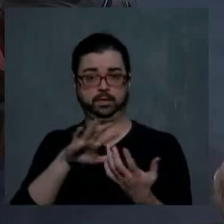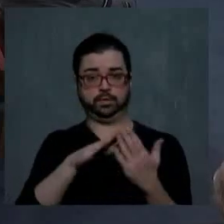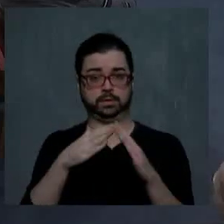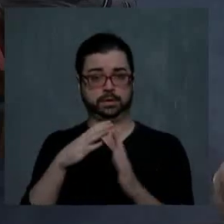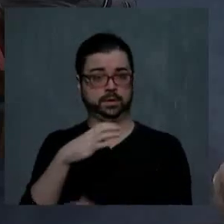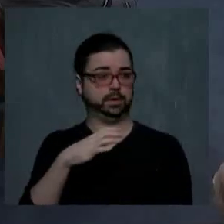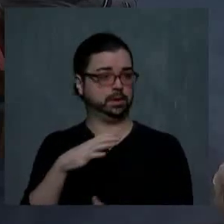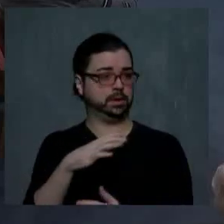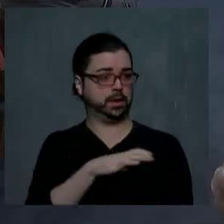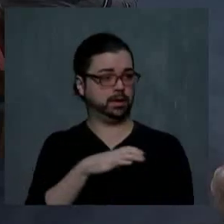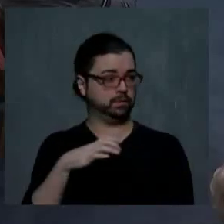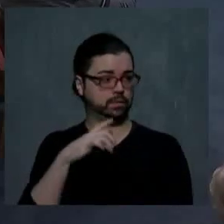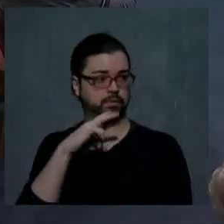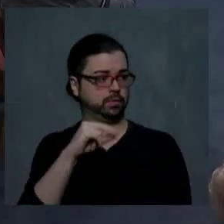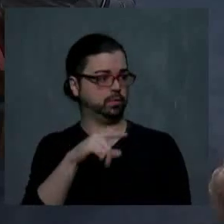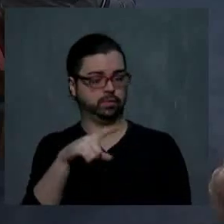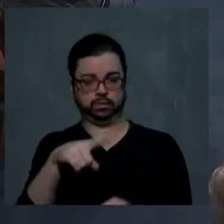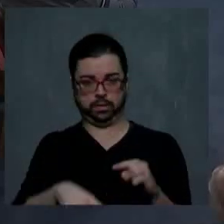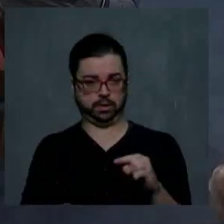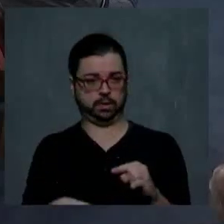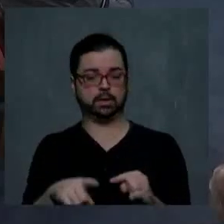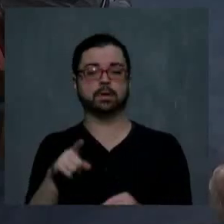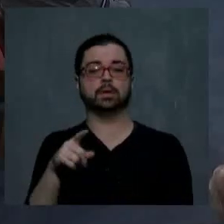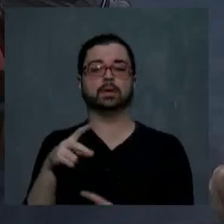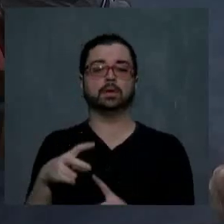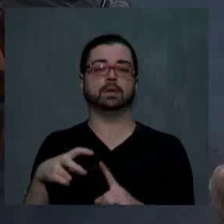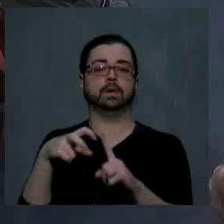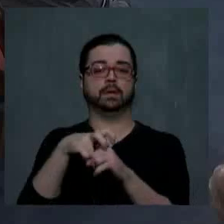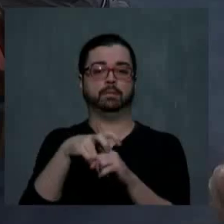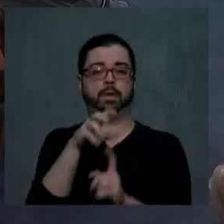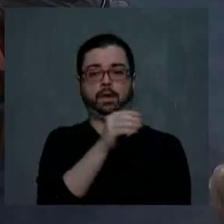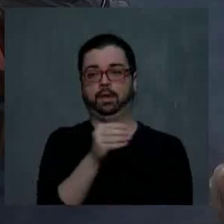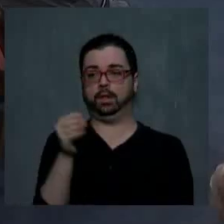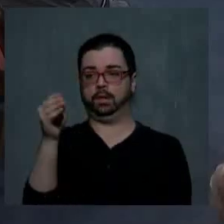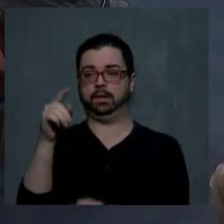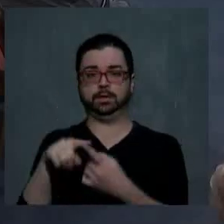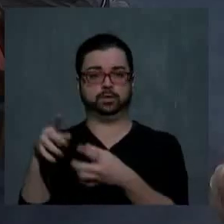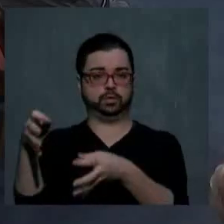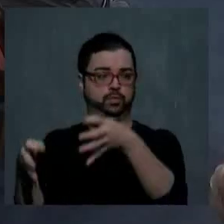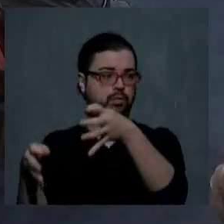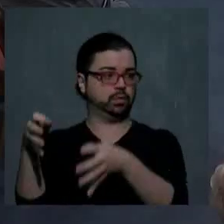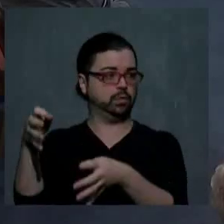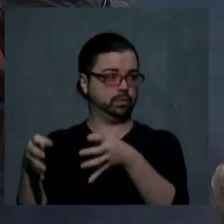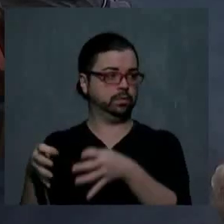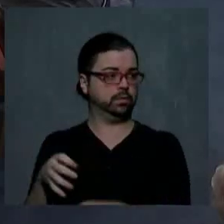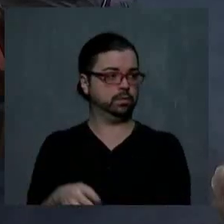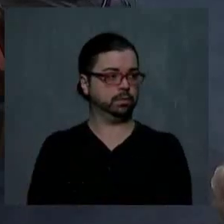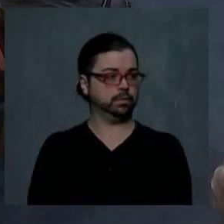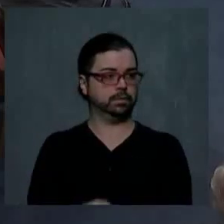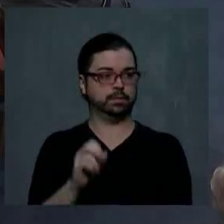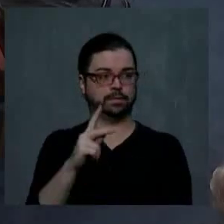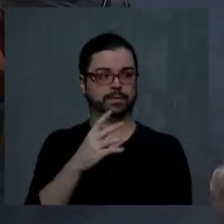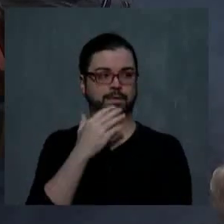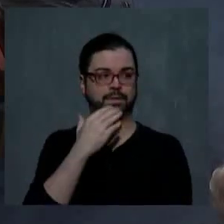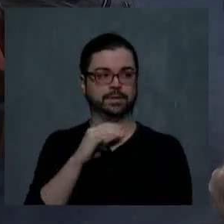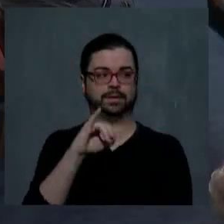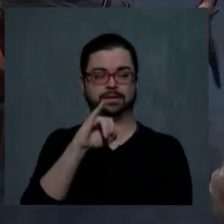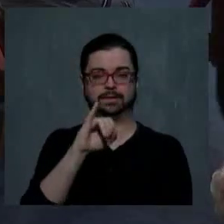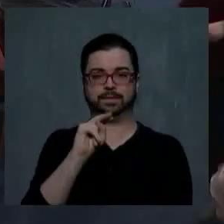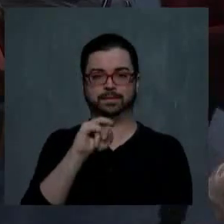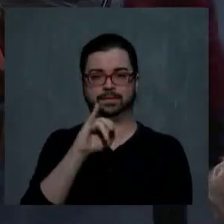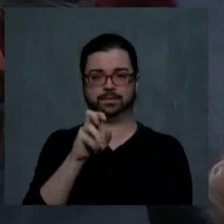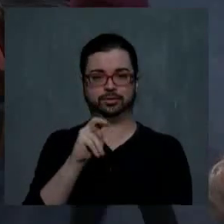can't we? No, you cannot. The appeal of land alteration variance request is to court. Okay, injunction coming. Yeah, Thank you. that's